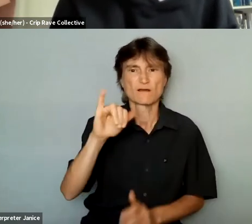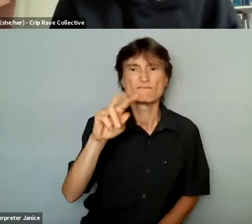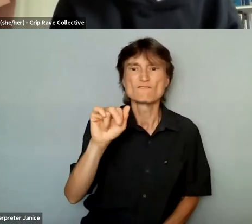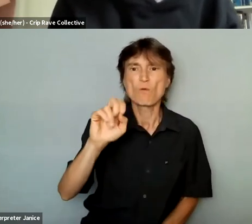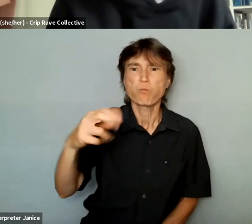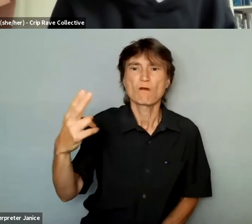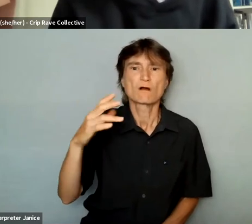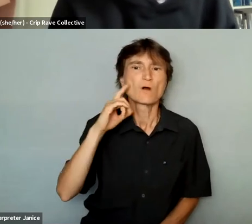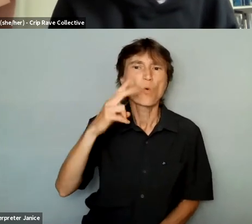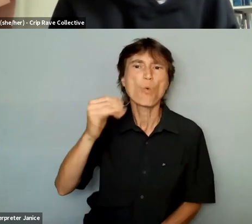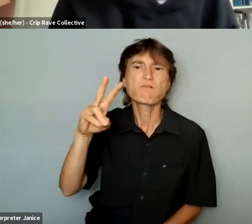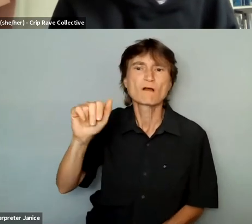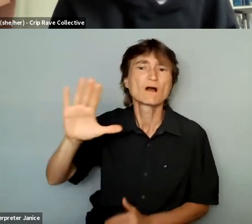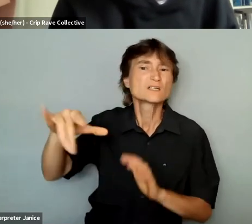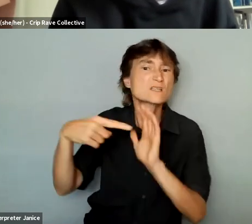know, that's something that I think,